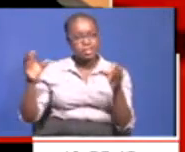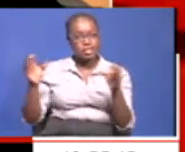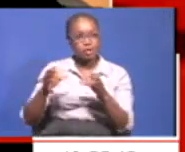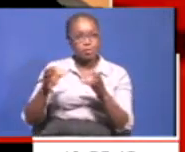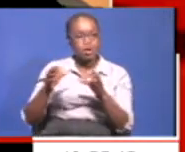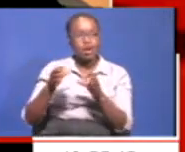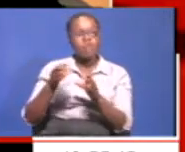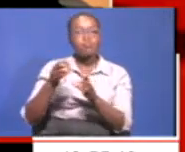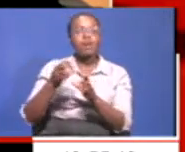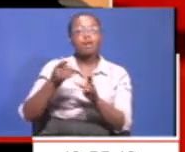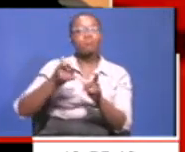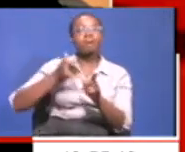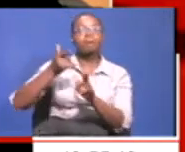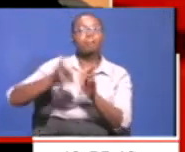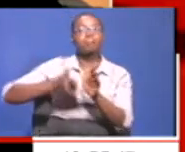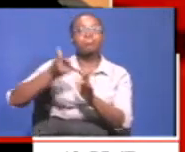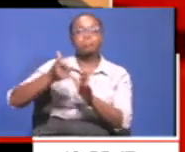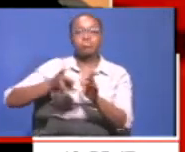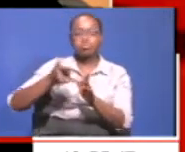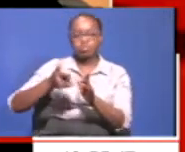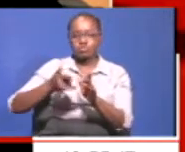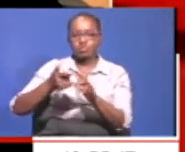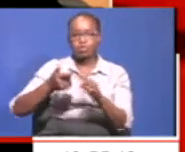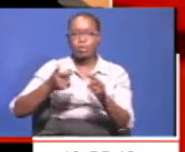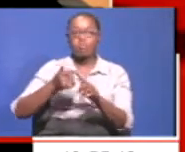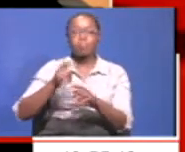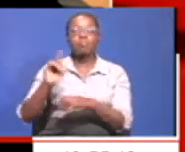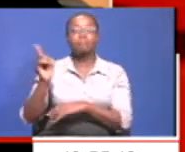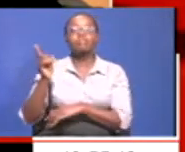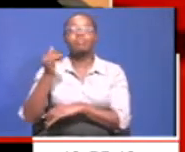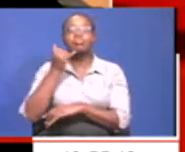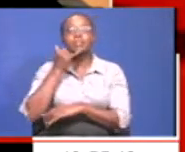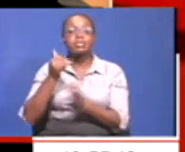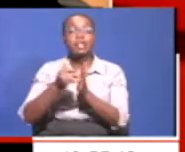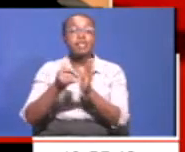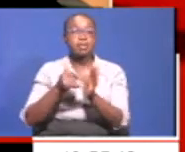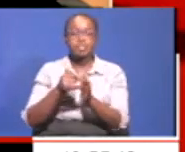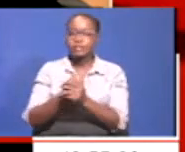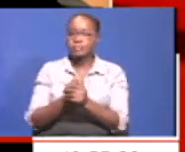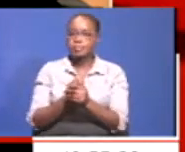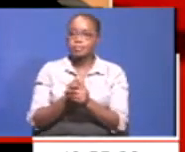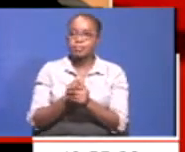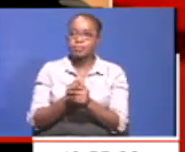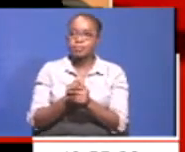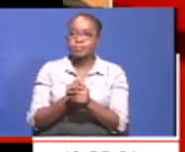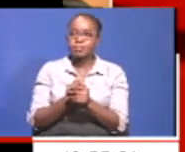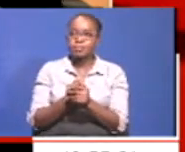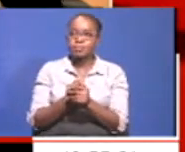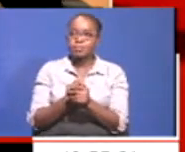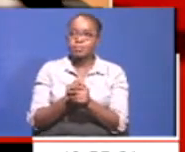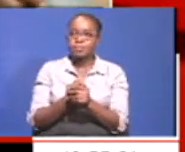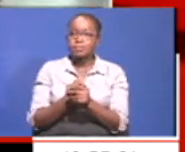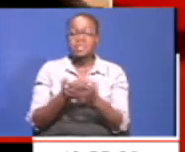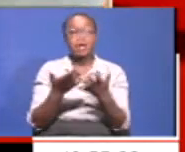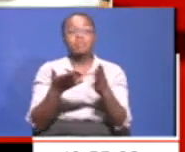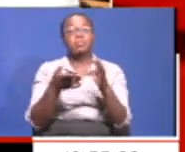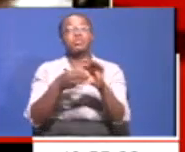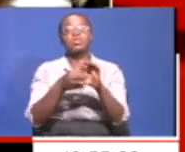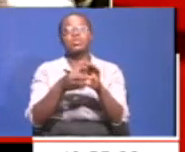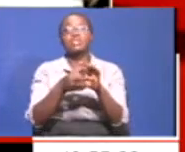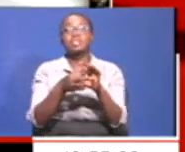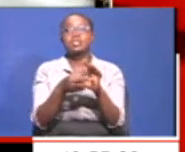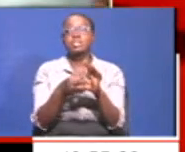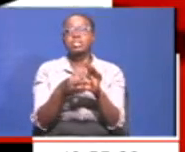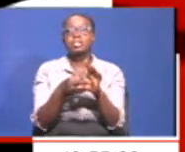Naivasha. And they're going to do recce. And earlier, Lisa took us through how they got into the entry. And